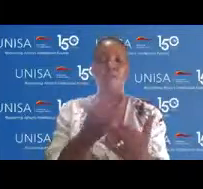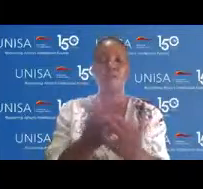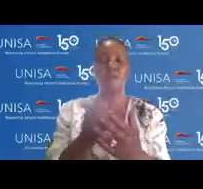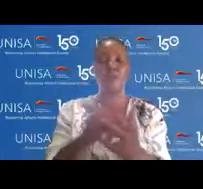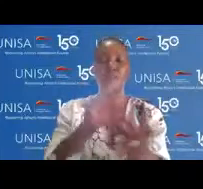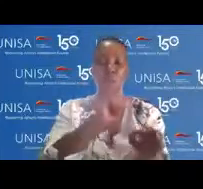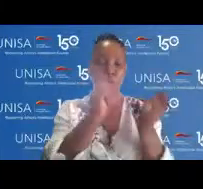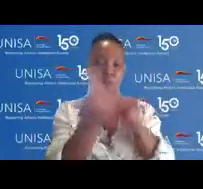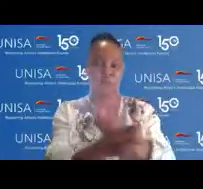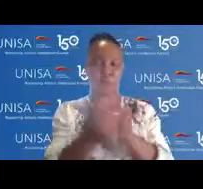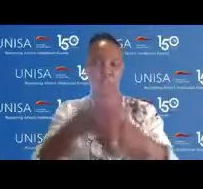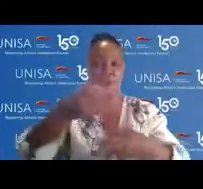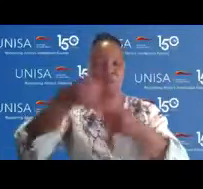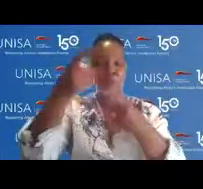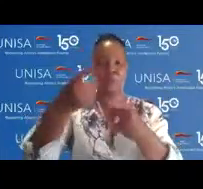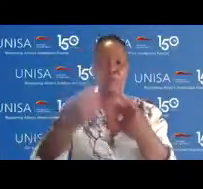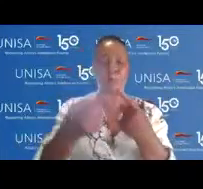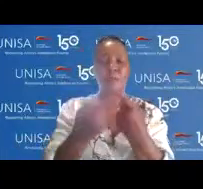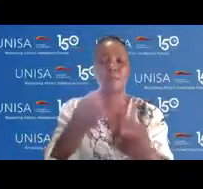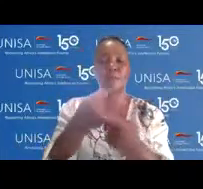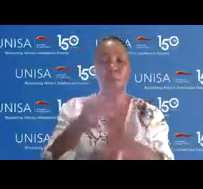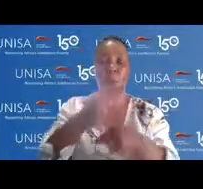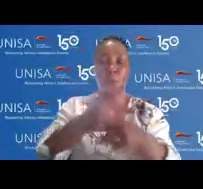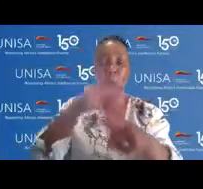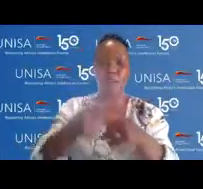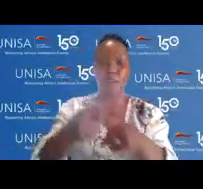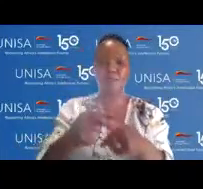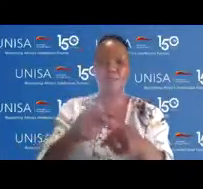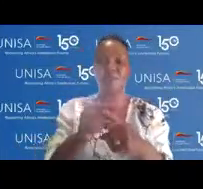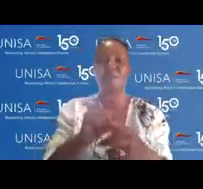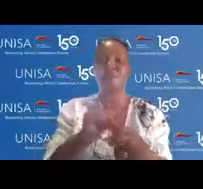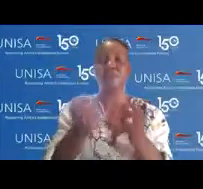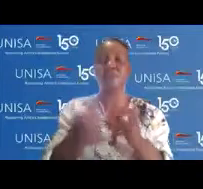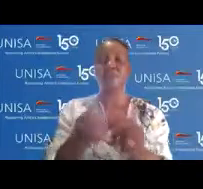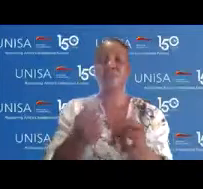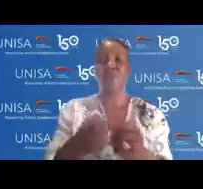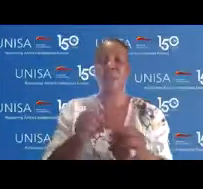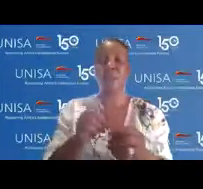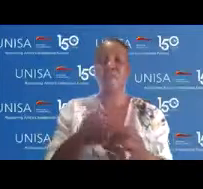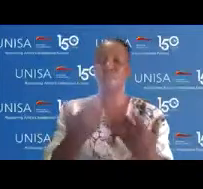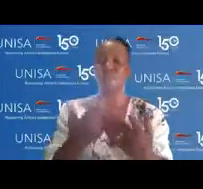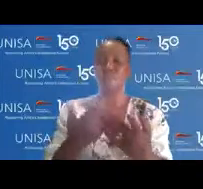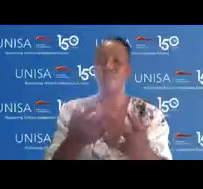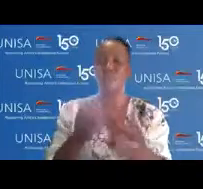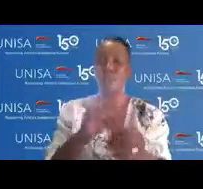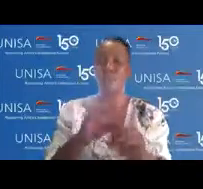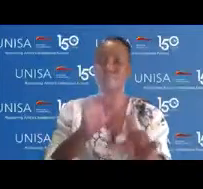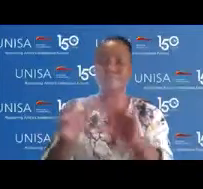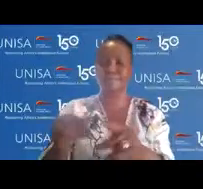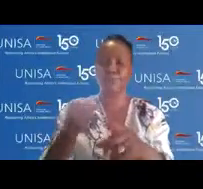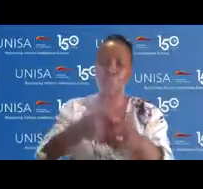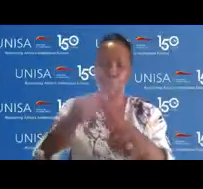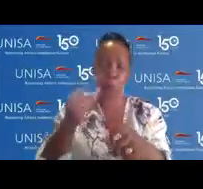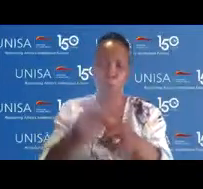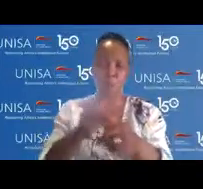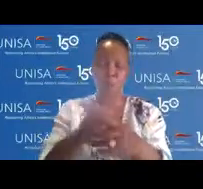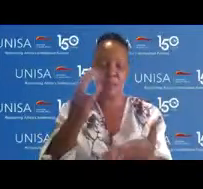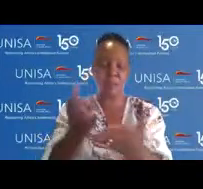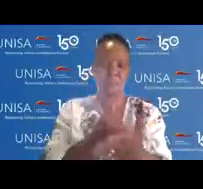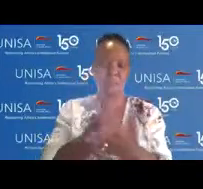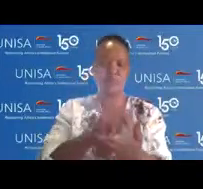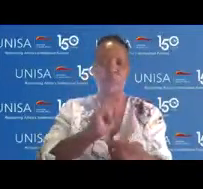documents from Word. In fact, you can create Word documents and then save them as a PDF later on if you want